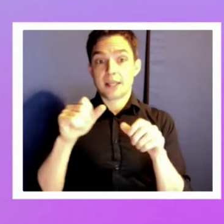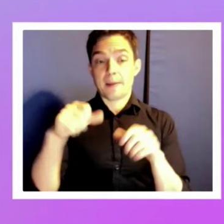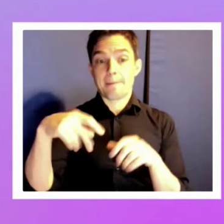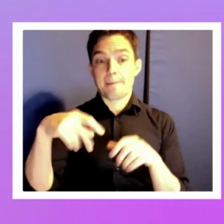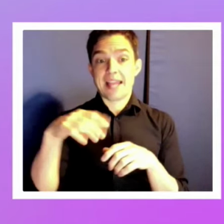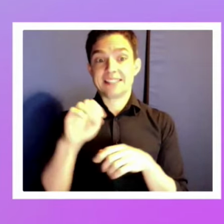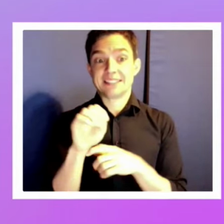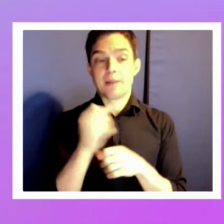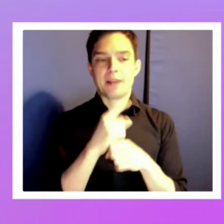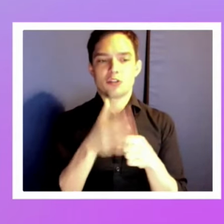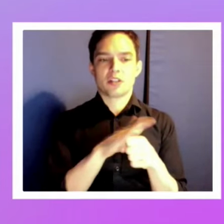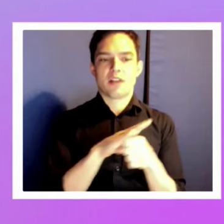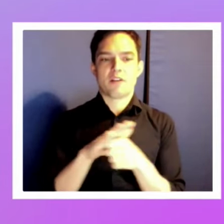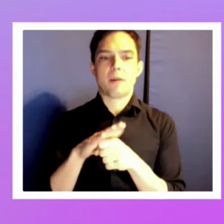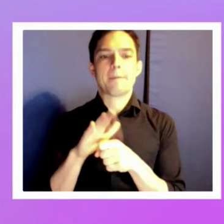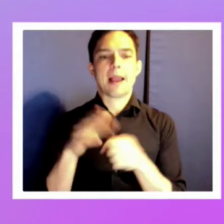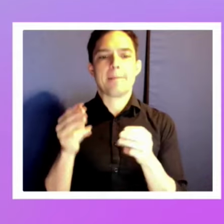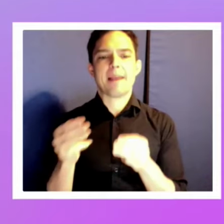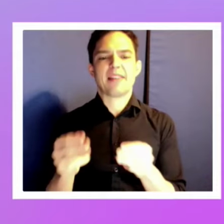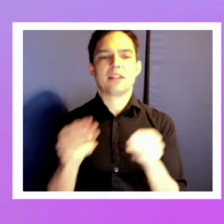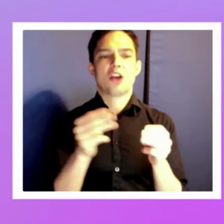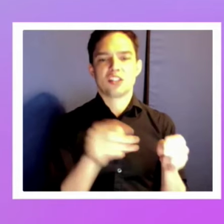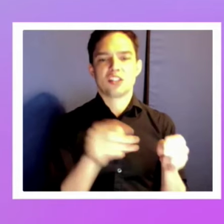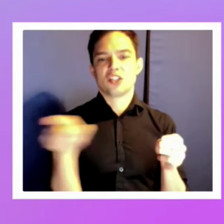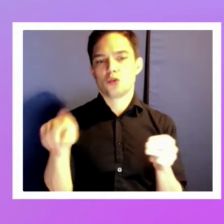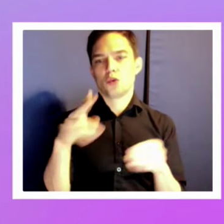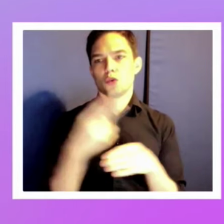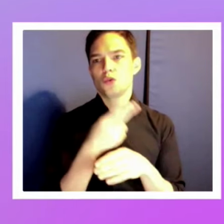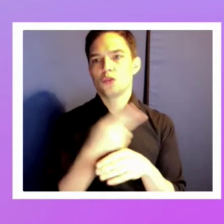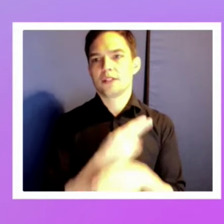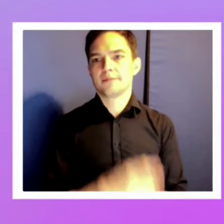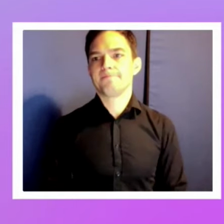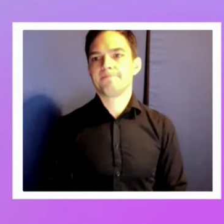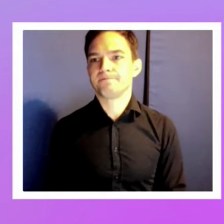the tools, by methodologies that you're using.